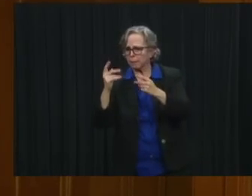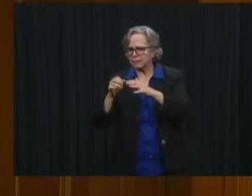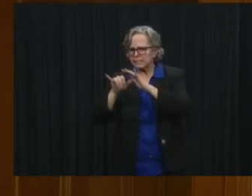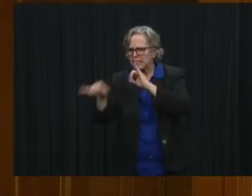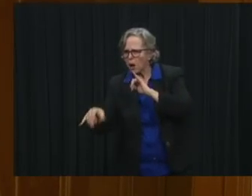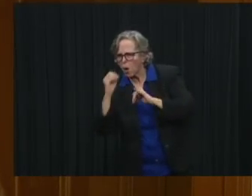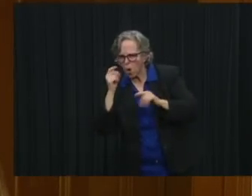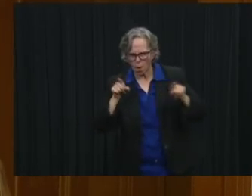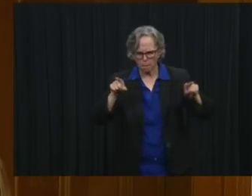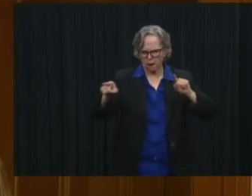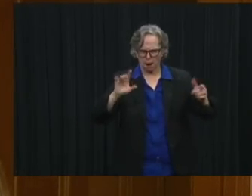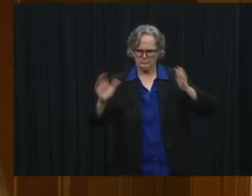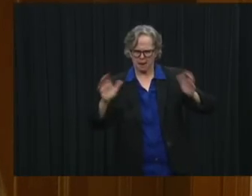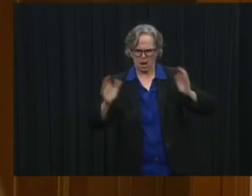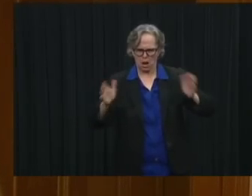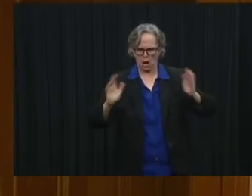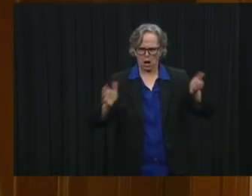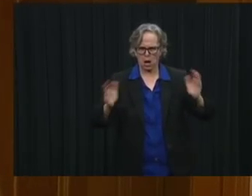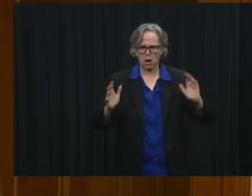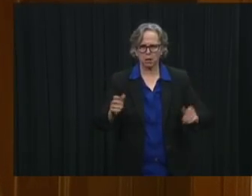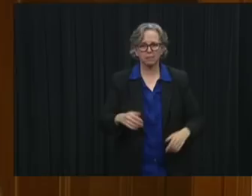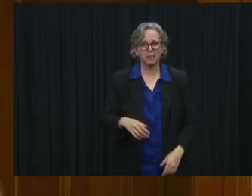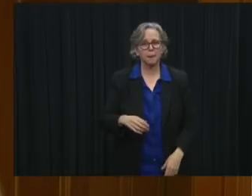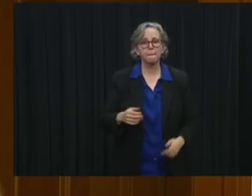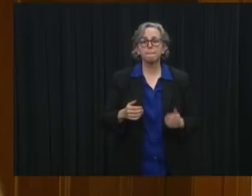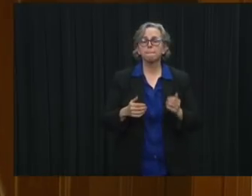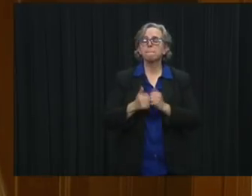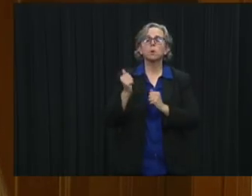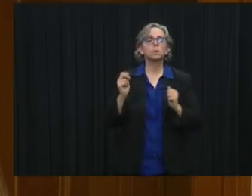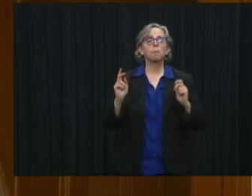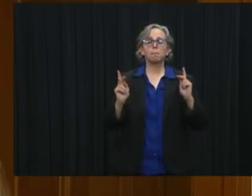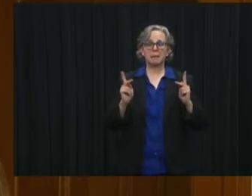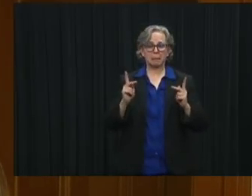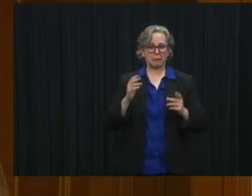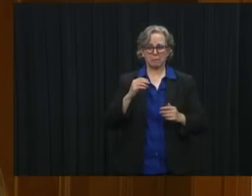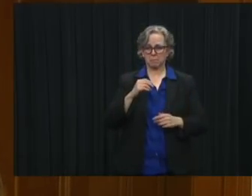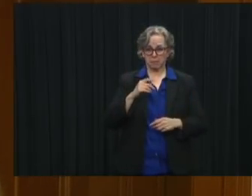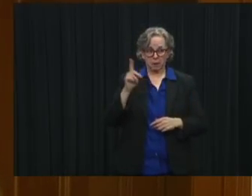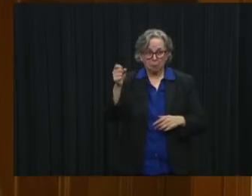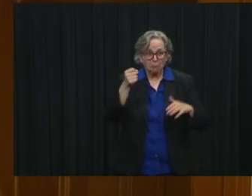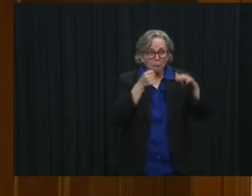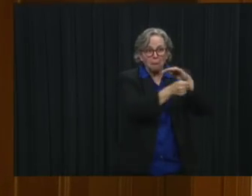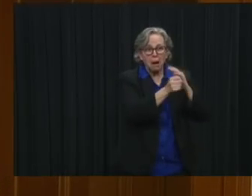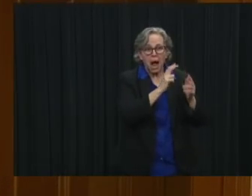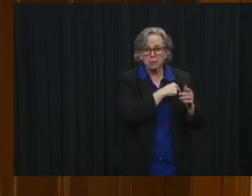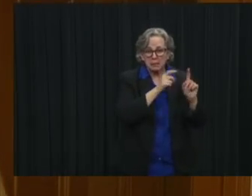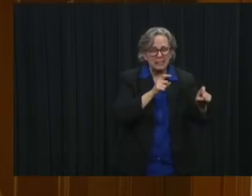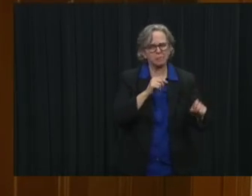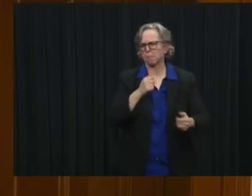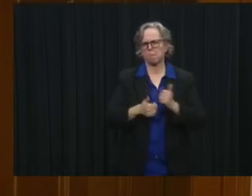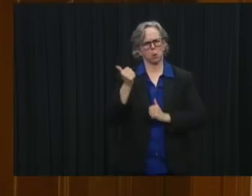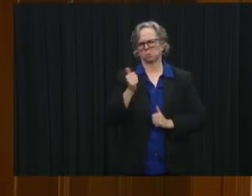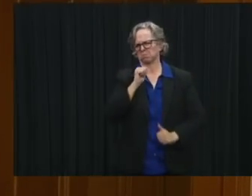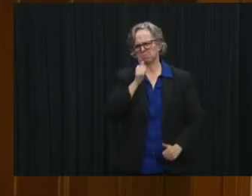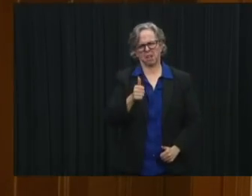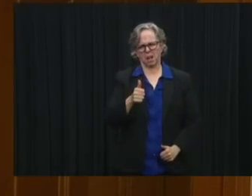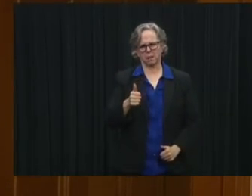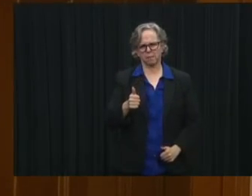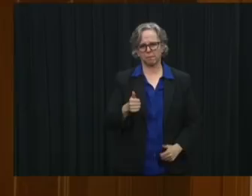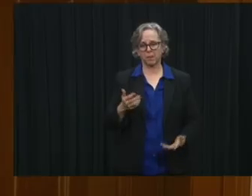we are seeing approximately, over 20% right now with our data being hospitalized. And